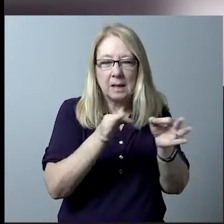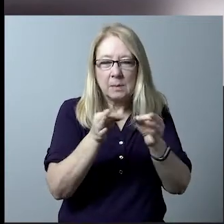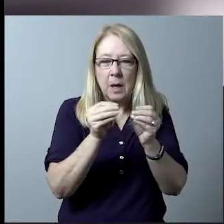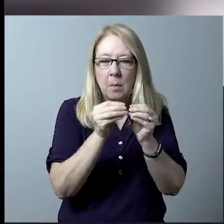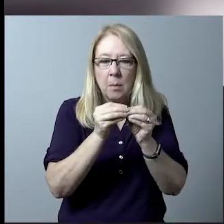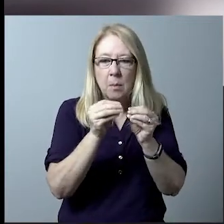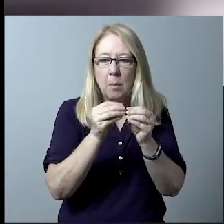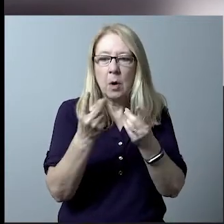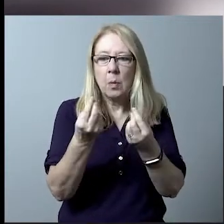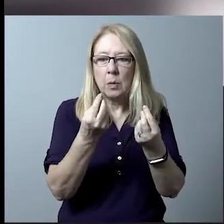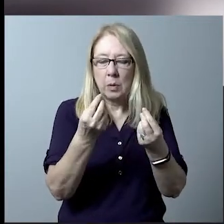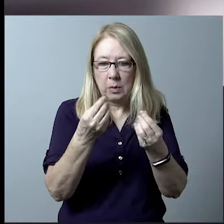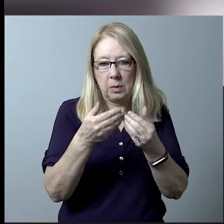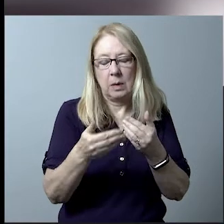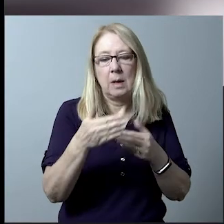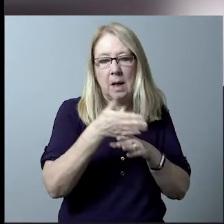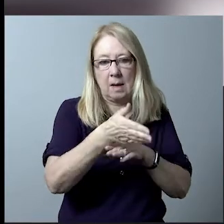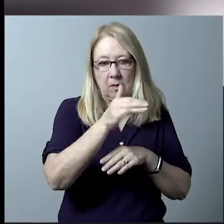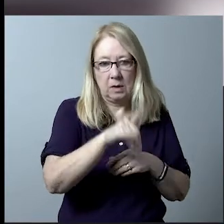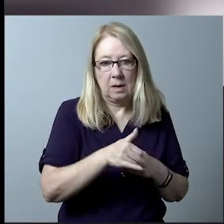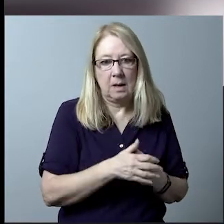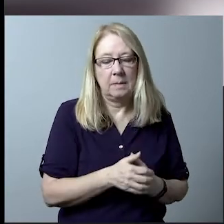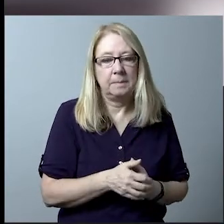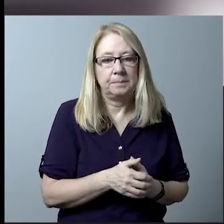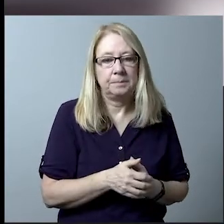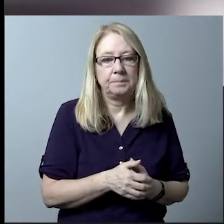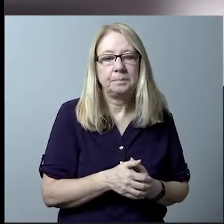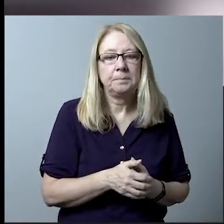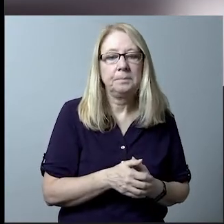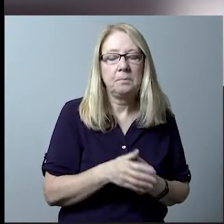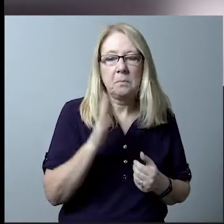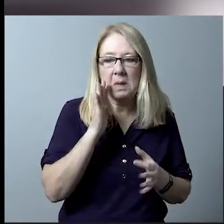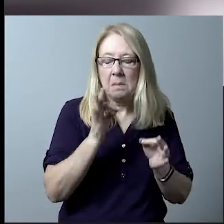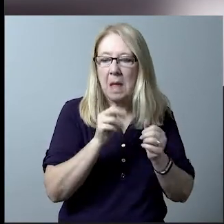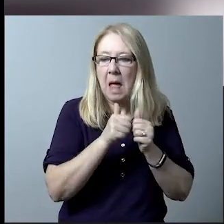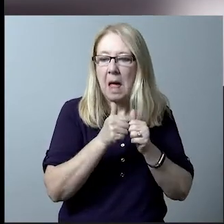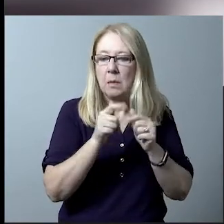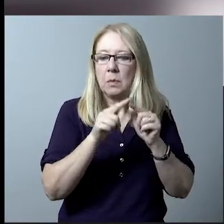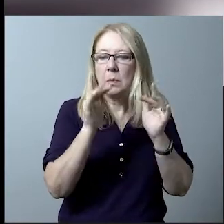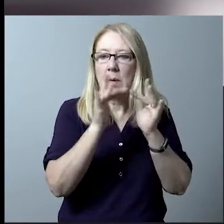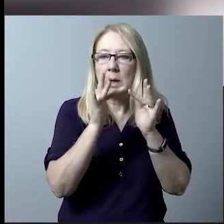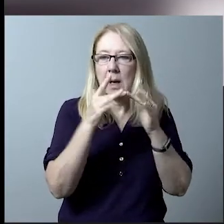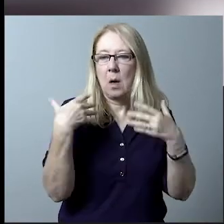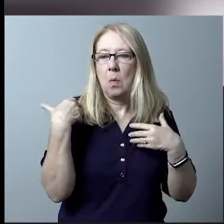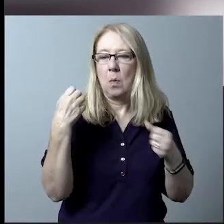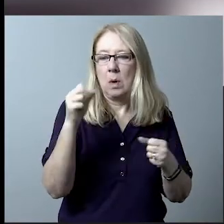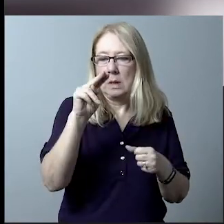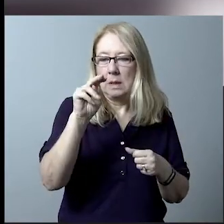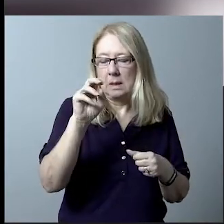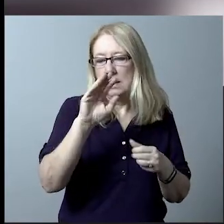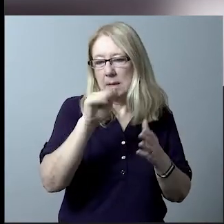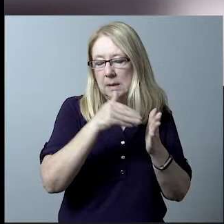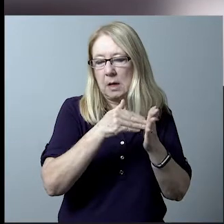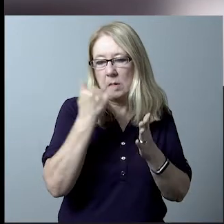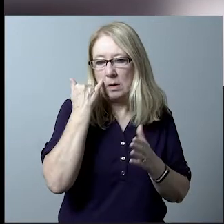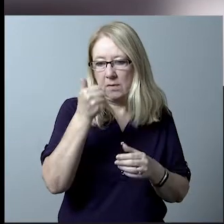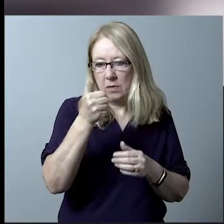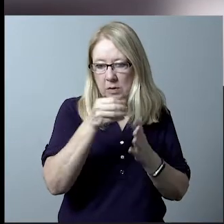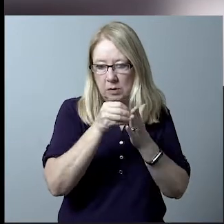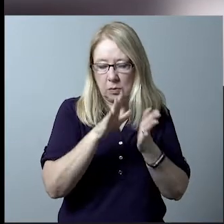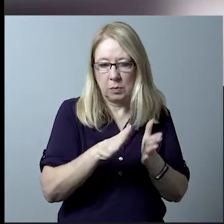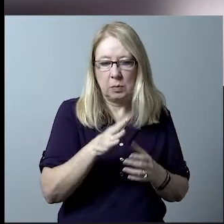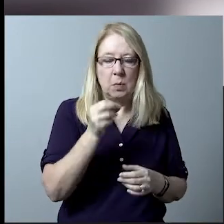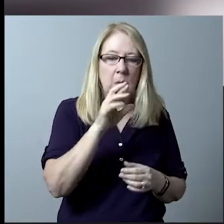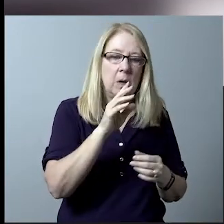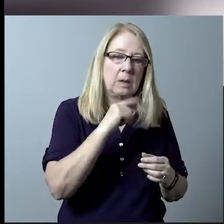also provide you further instructions on how to seek care from a medical provider or instructions on how to contact the Wellness Center